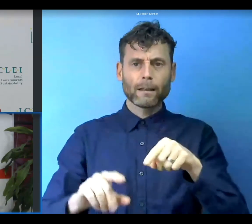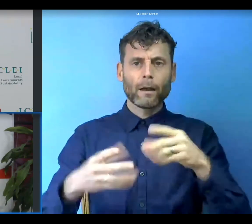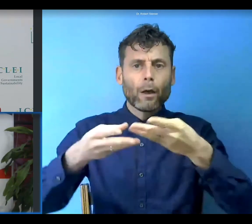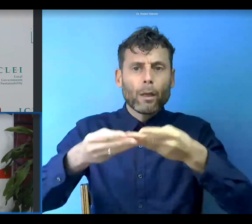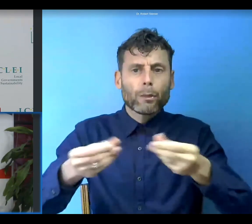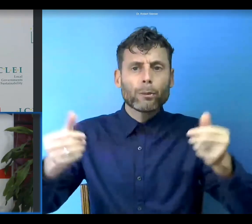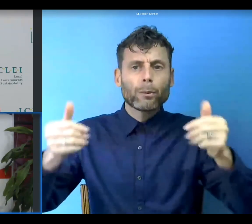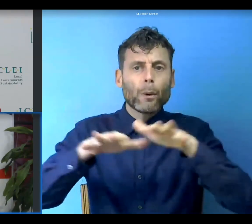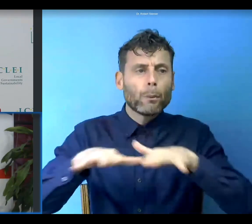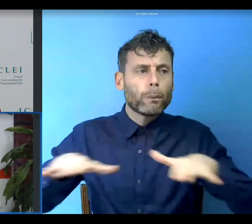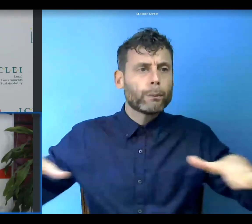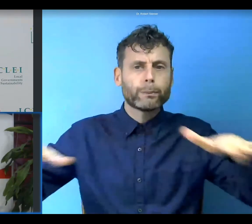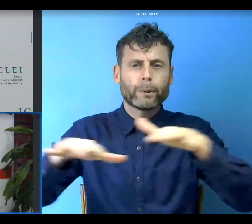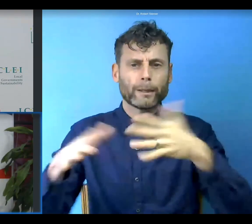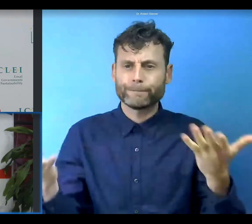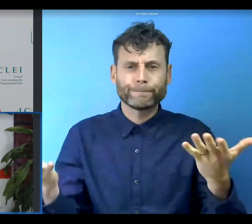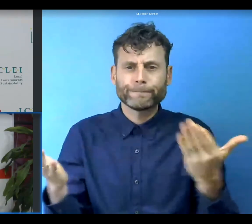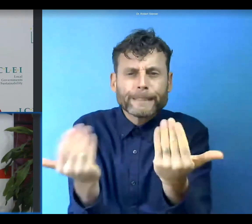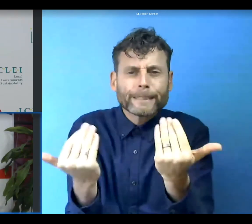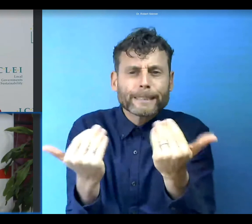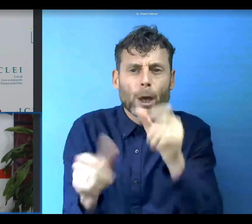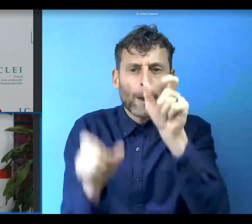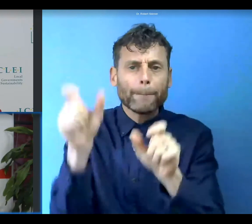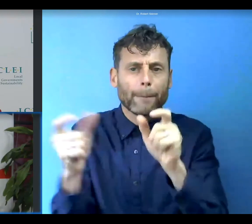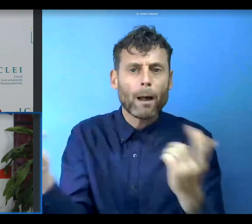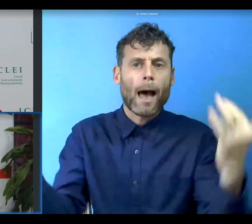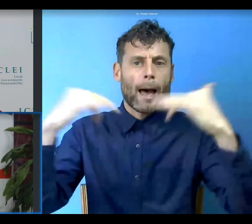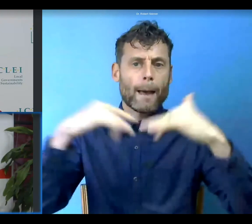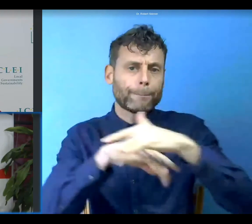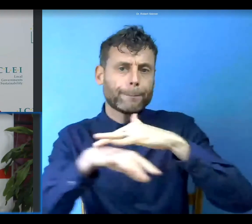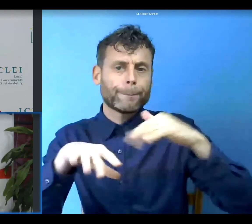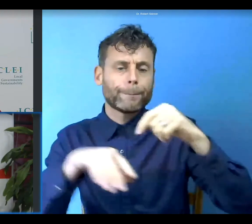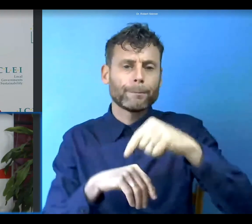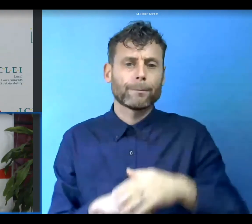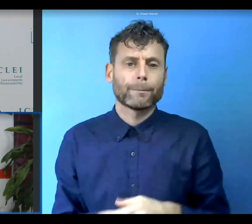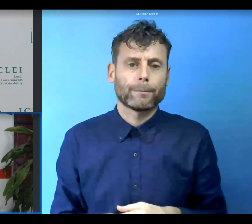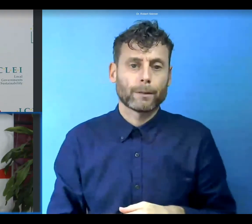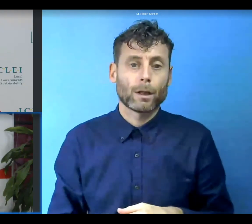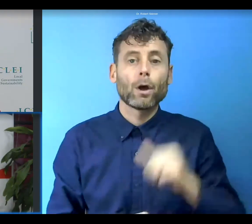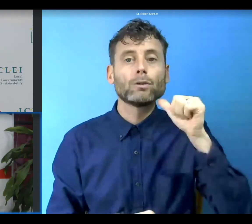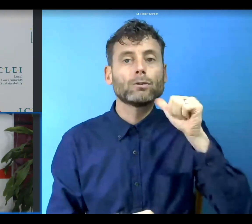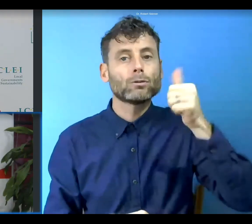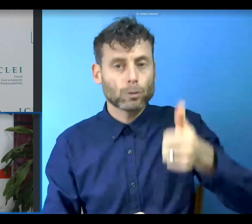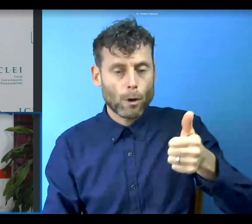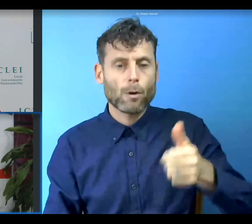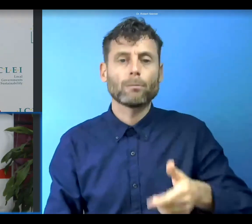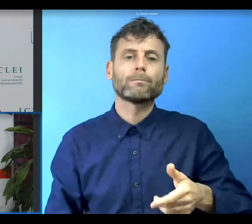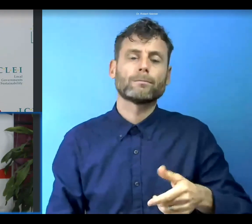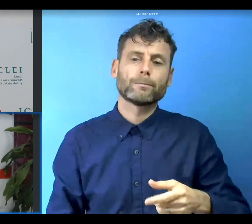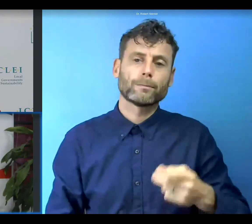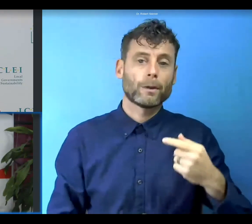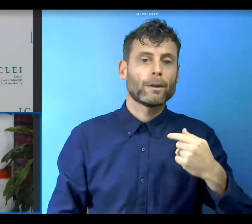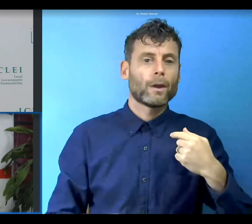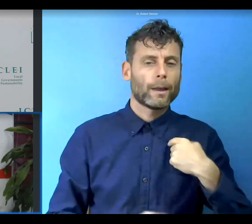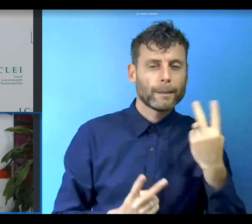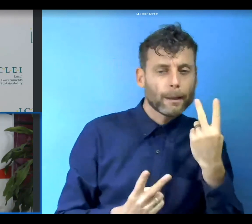using cultural heritage as a main lever. And tomorrow we'll have a journey to role model